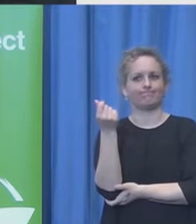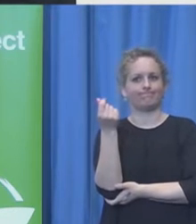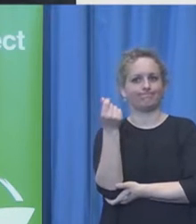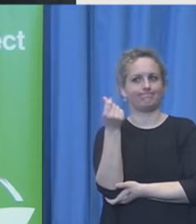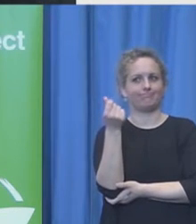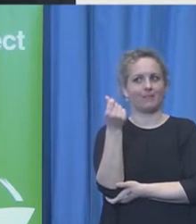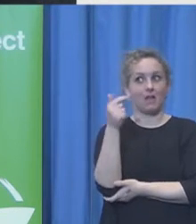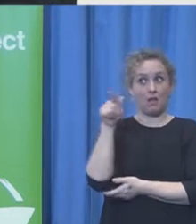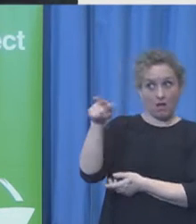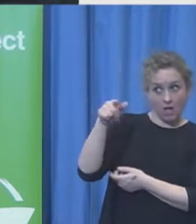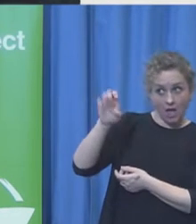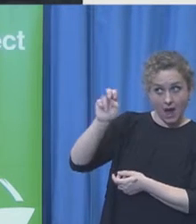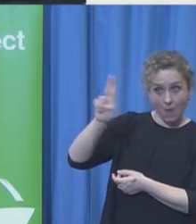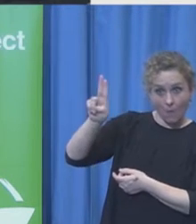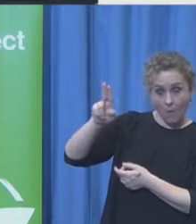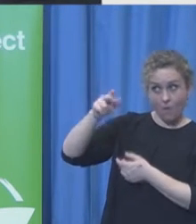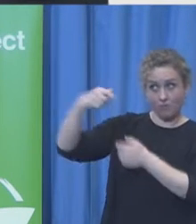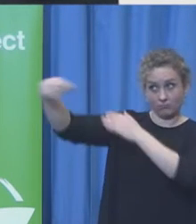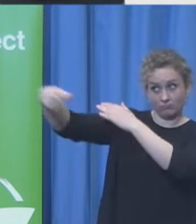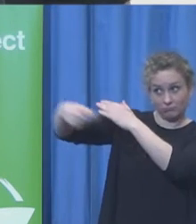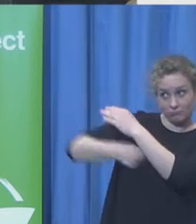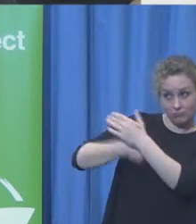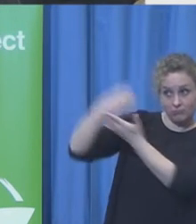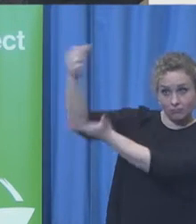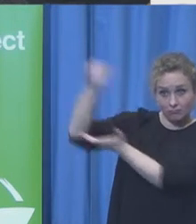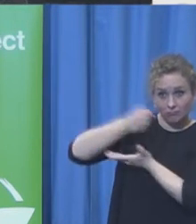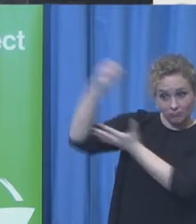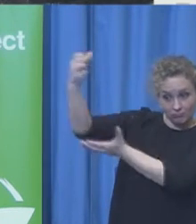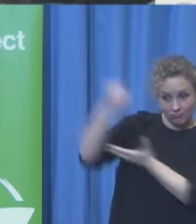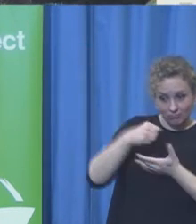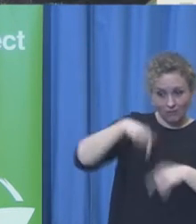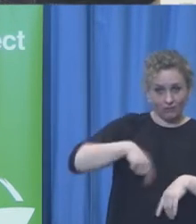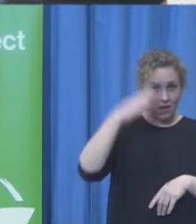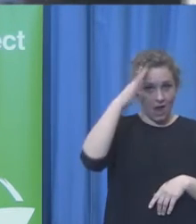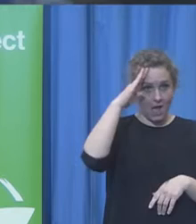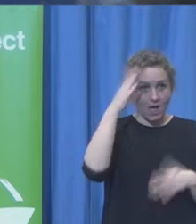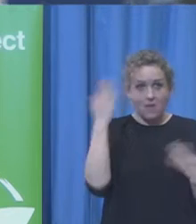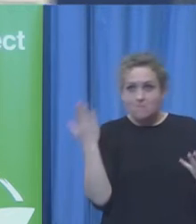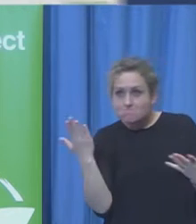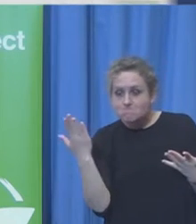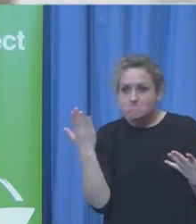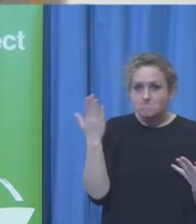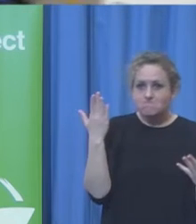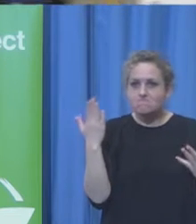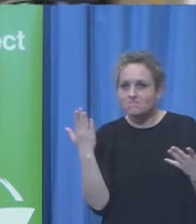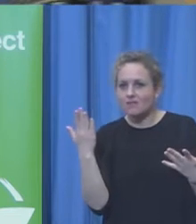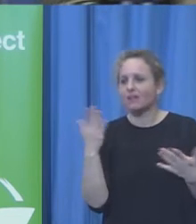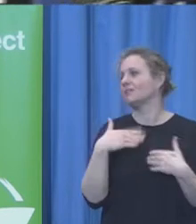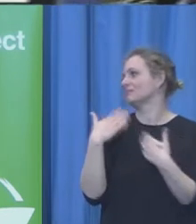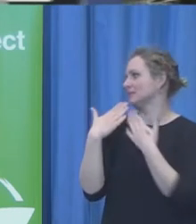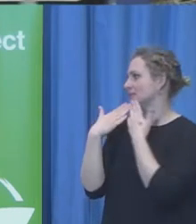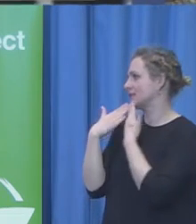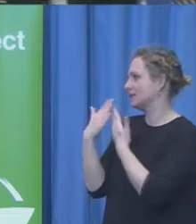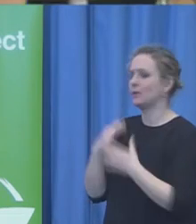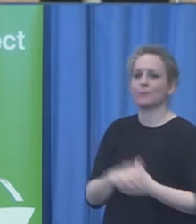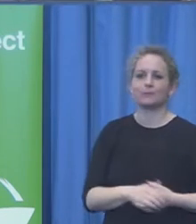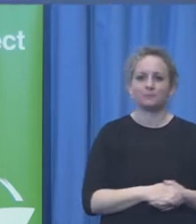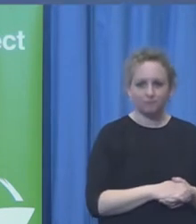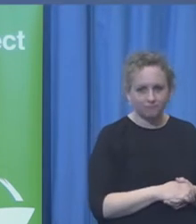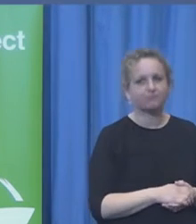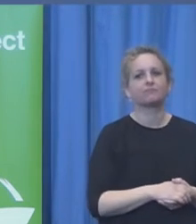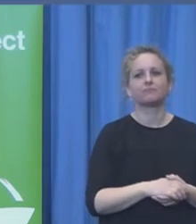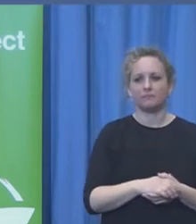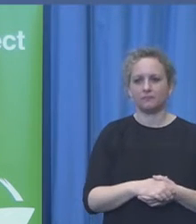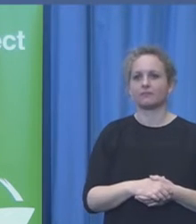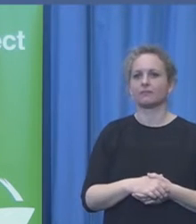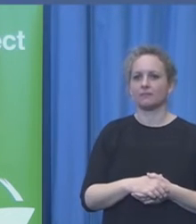Thank you very much, Mr. Conway. I just would like to say to the audience that after